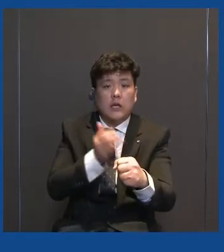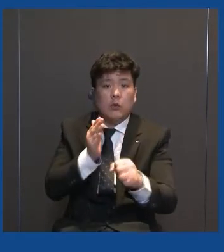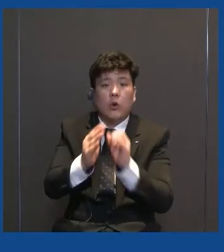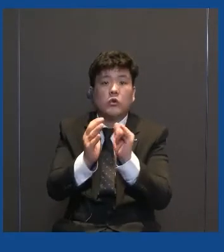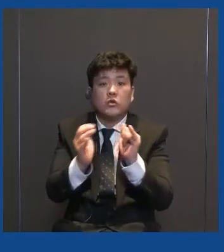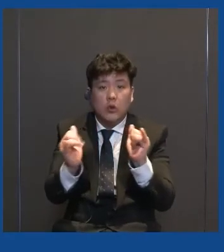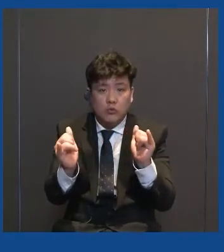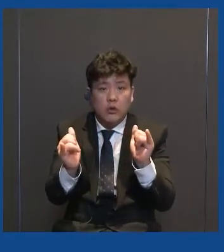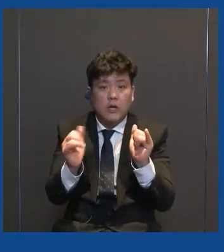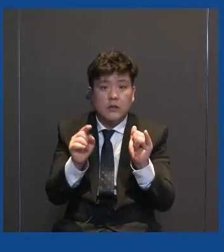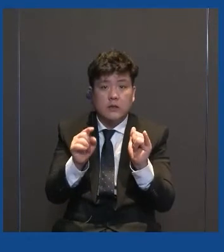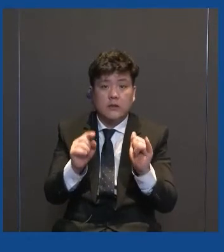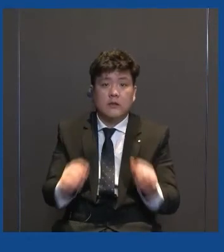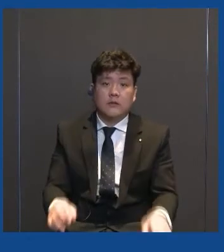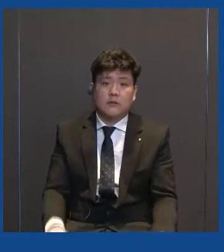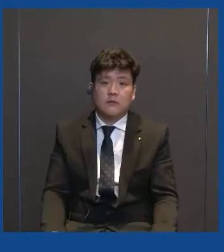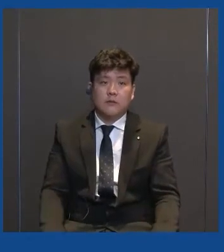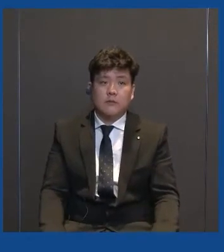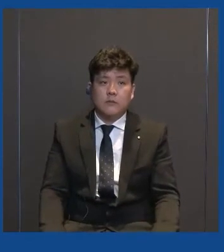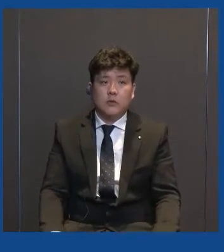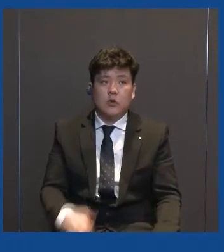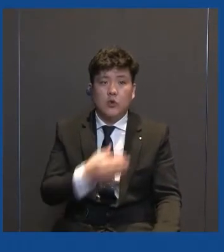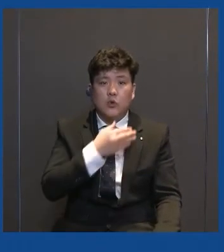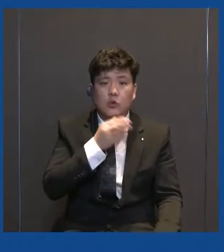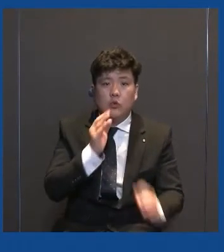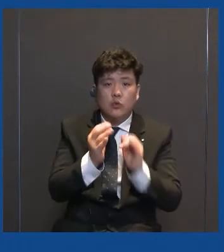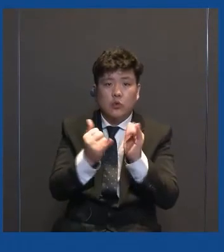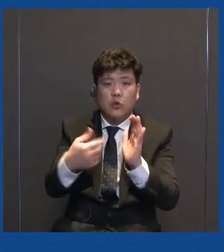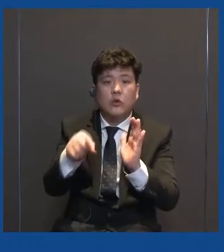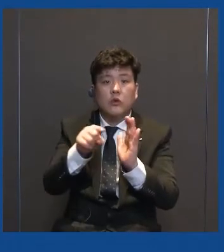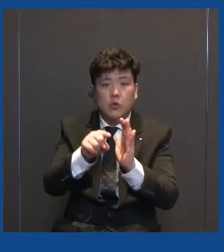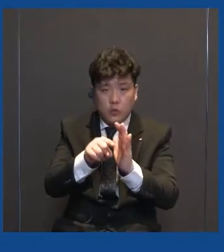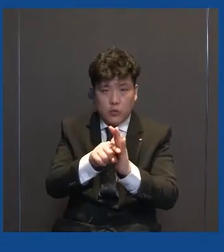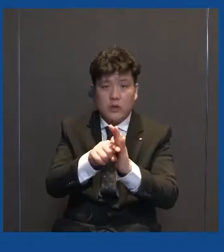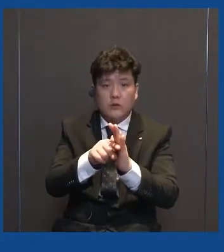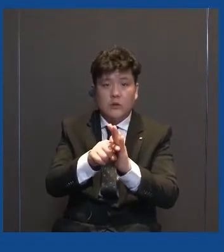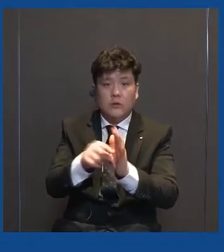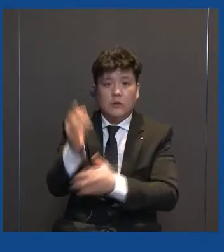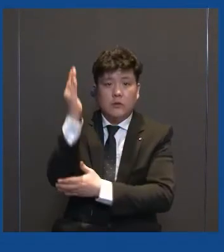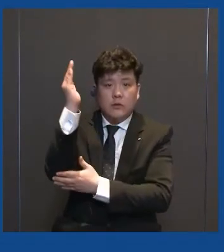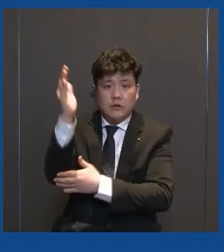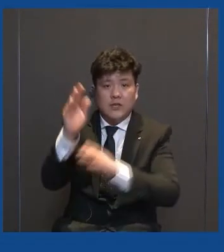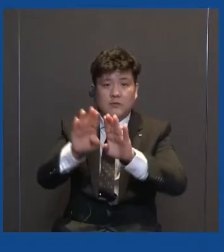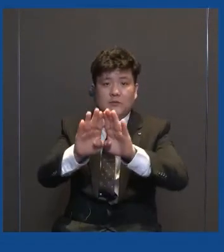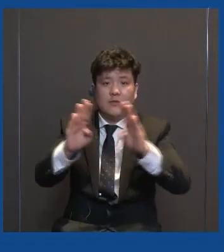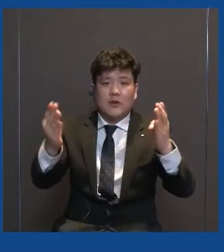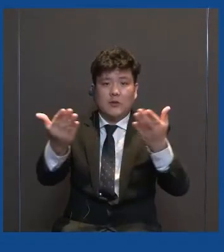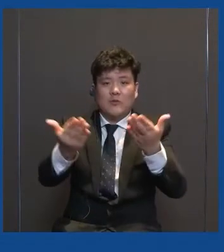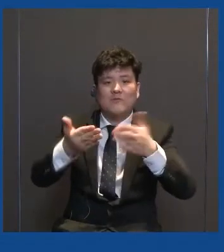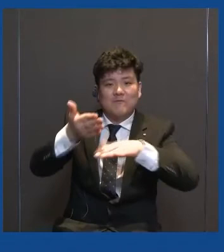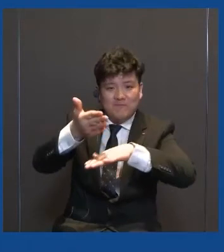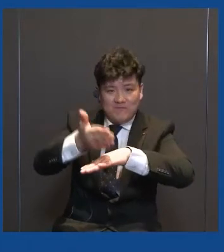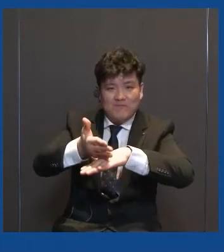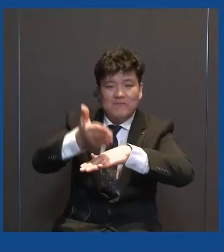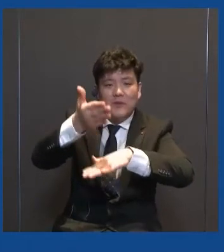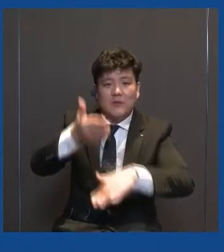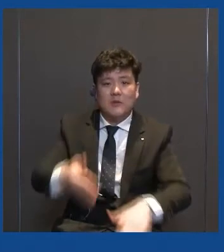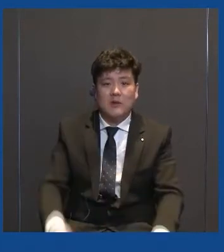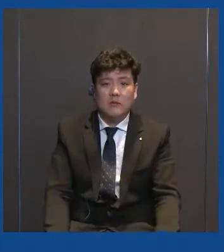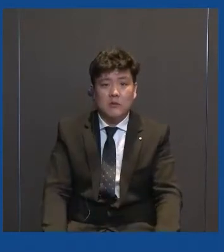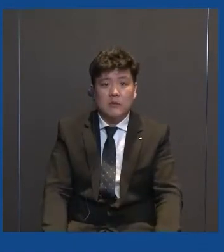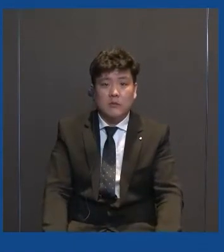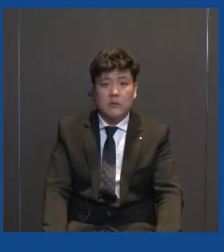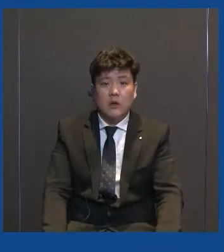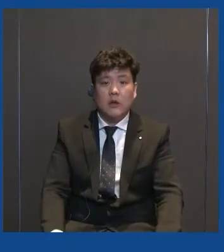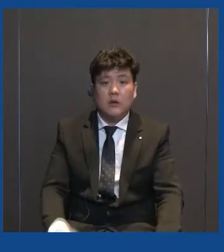It is an honor to join this distinguished group of older persons experts around the